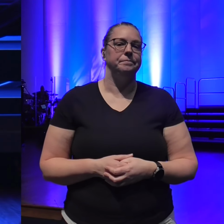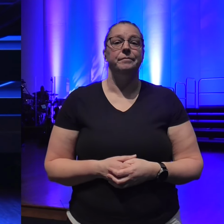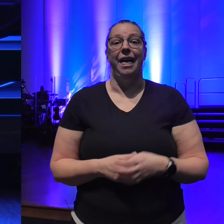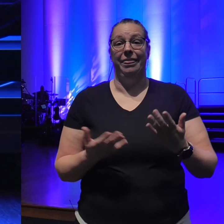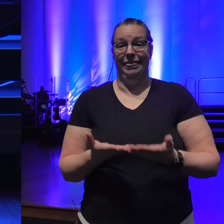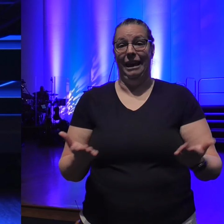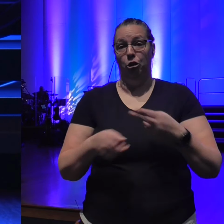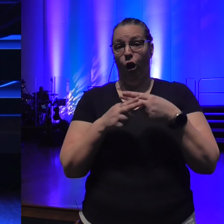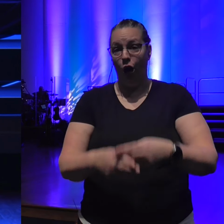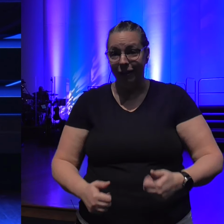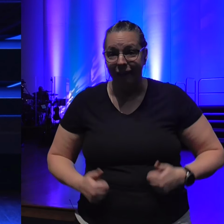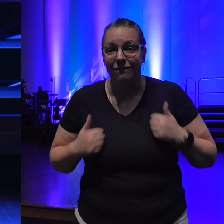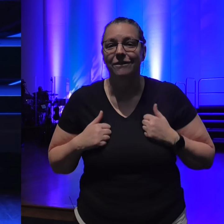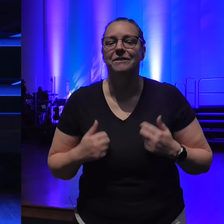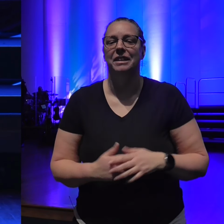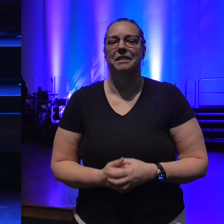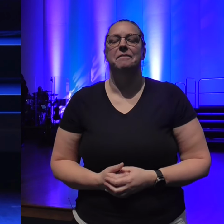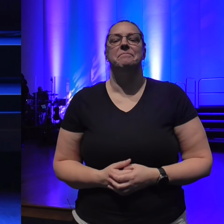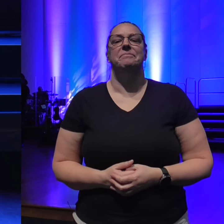It is this thing called life.